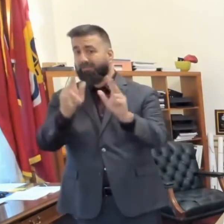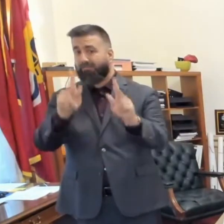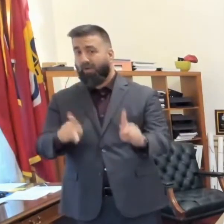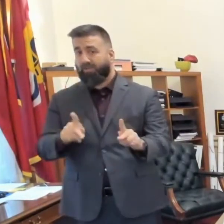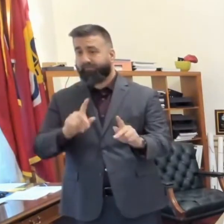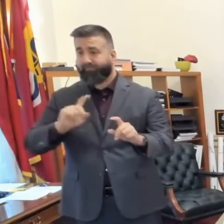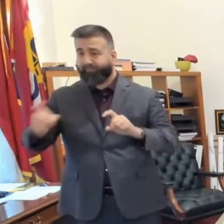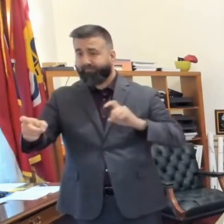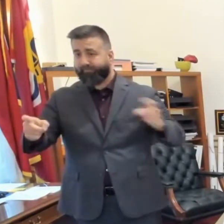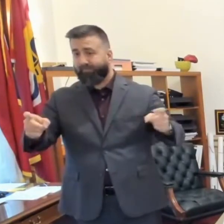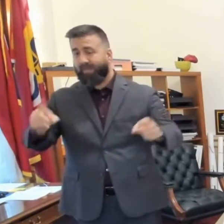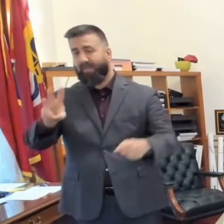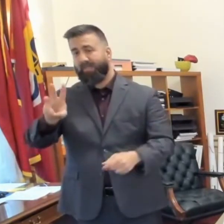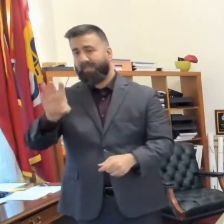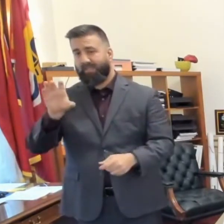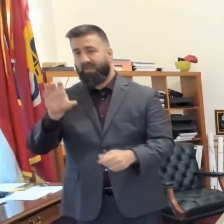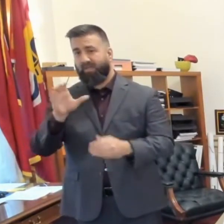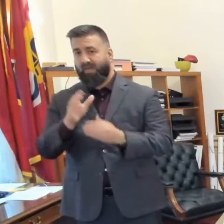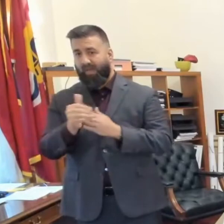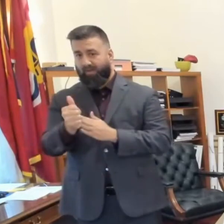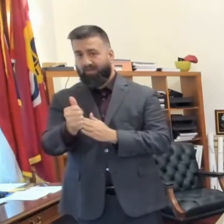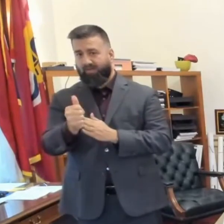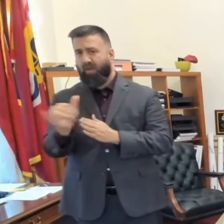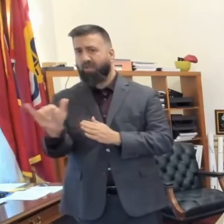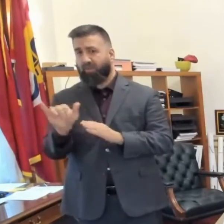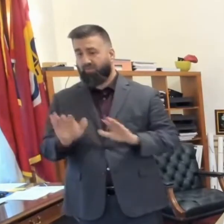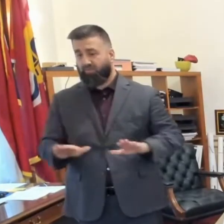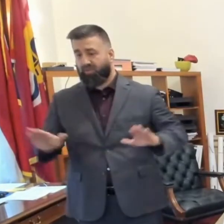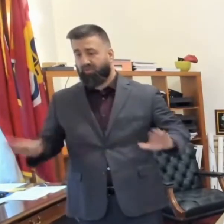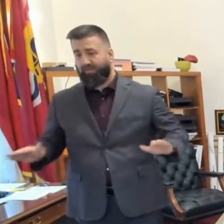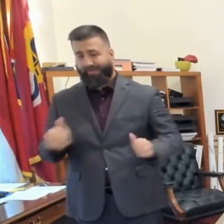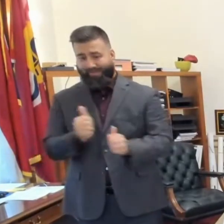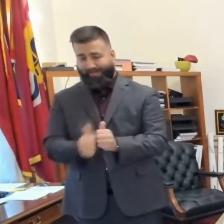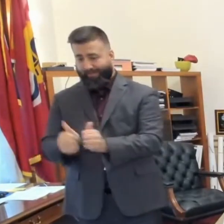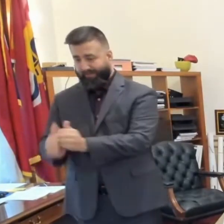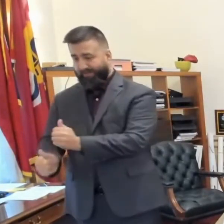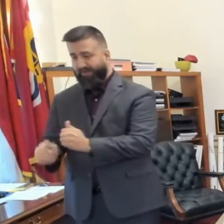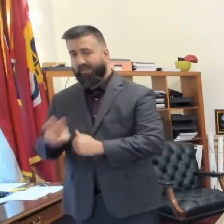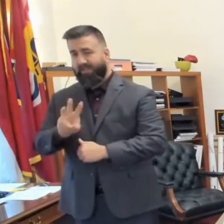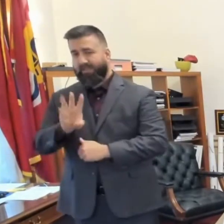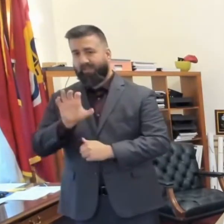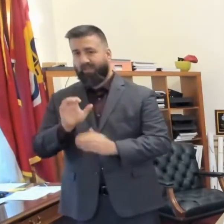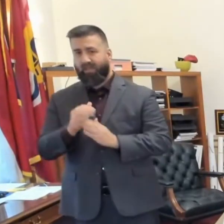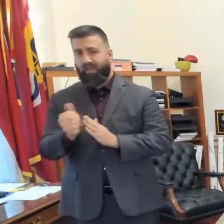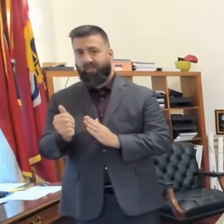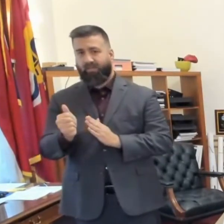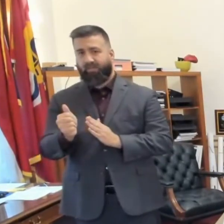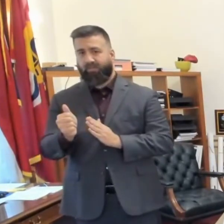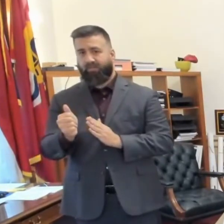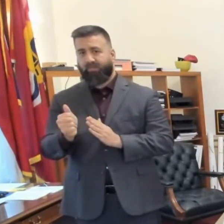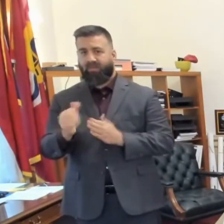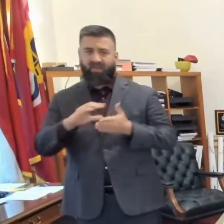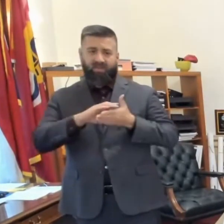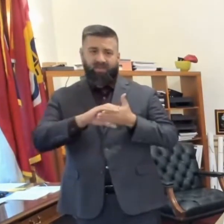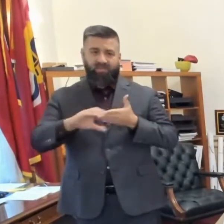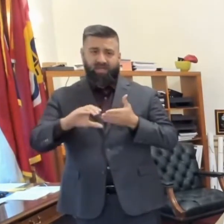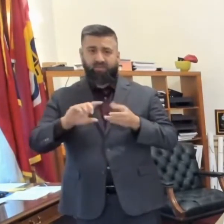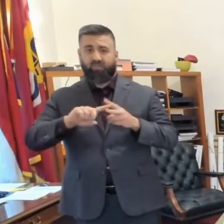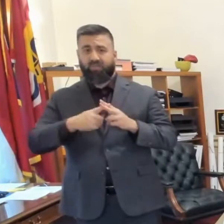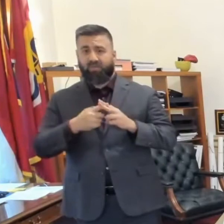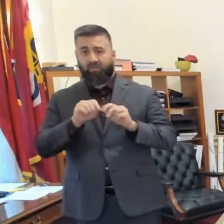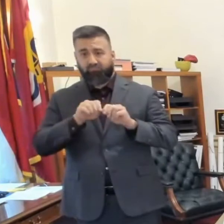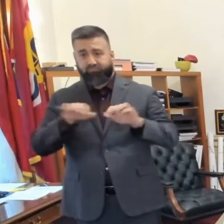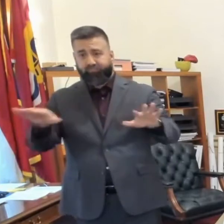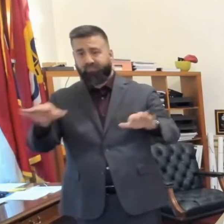and each child will also get $600. Those checks or direct deposits will begin coming out